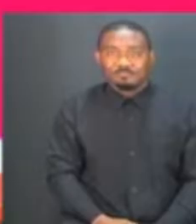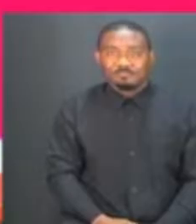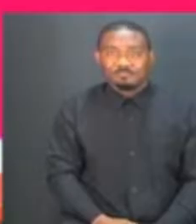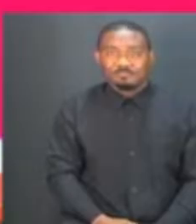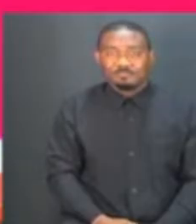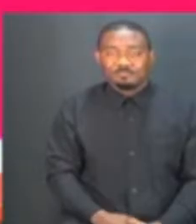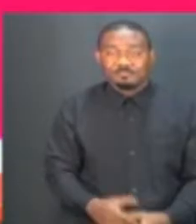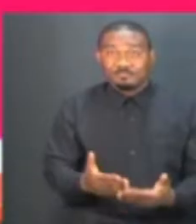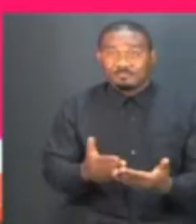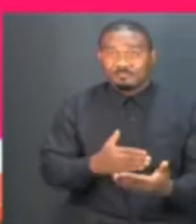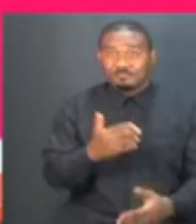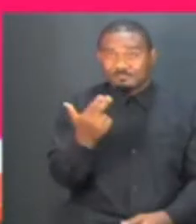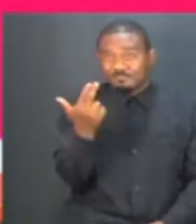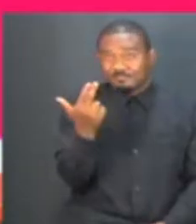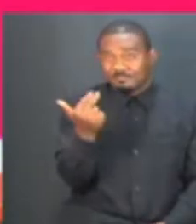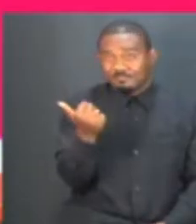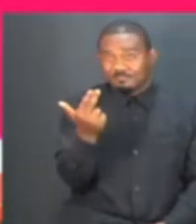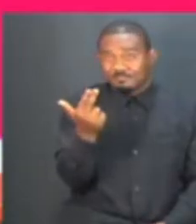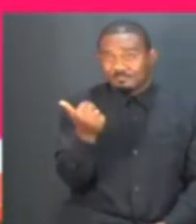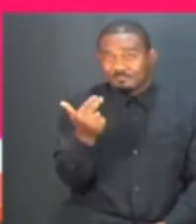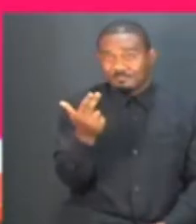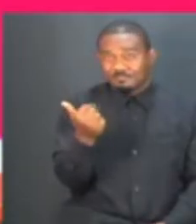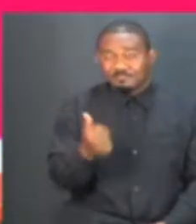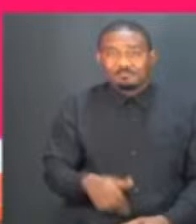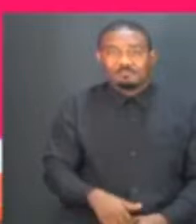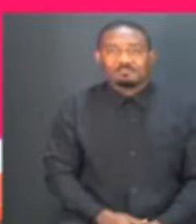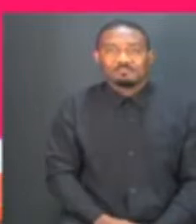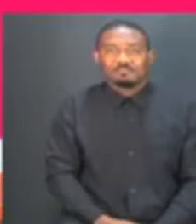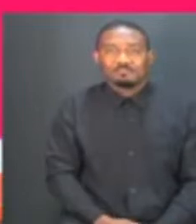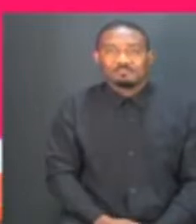Page 13.